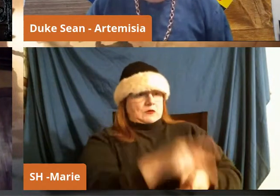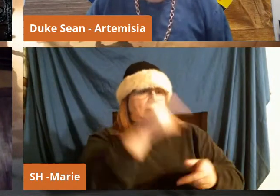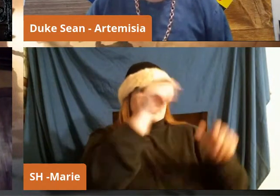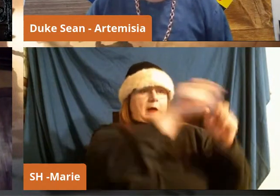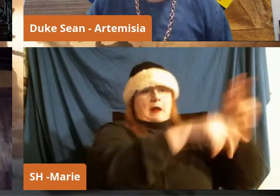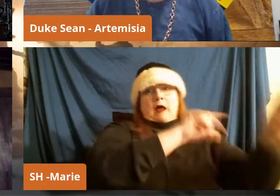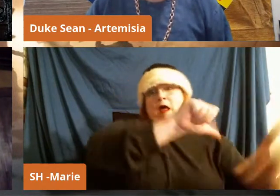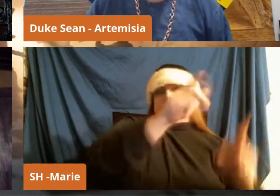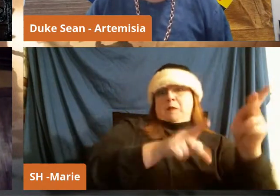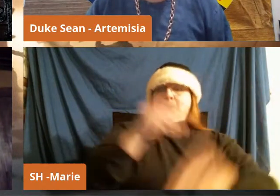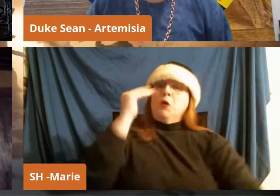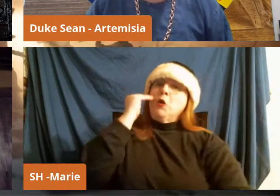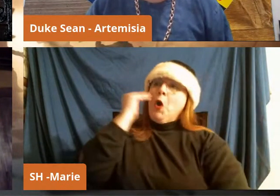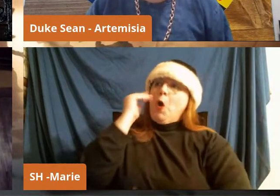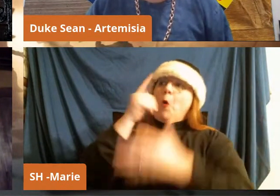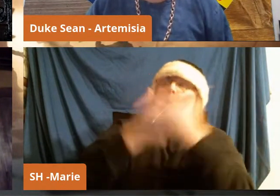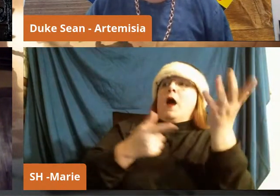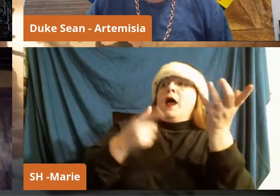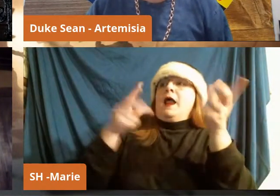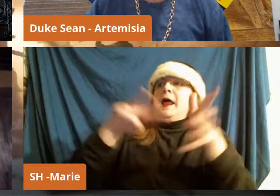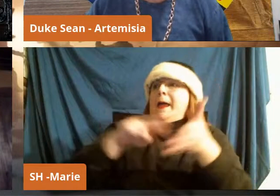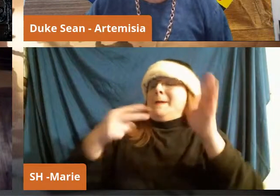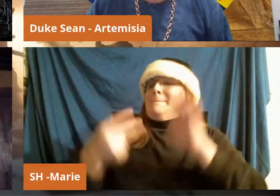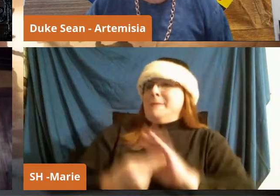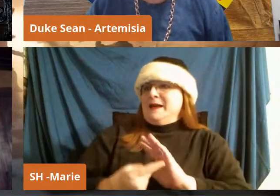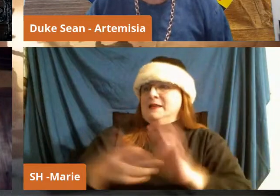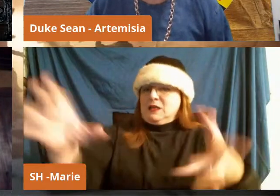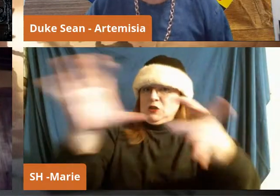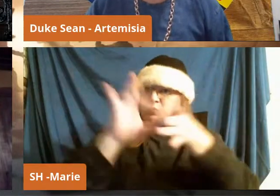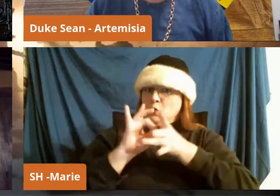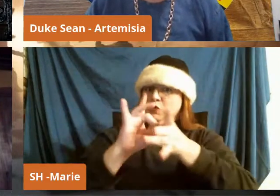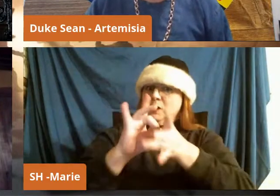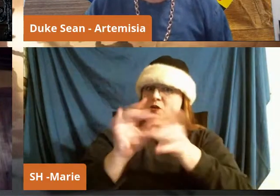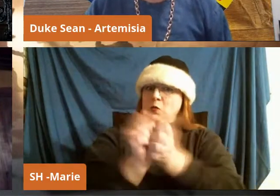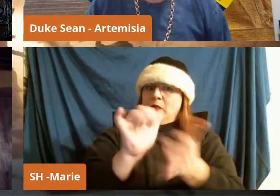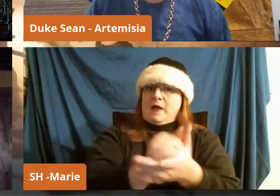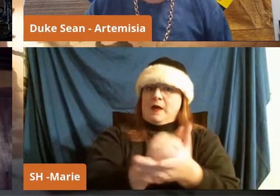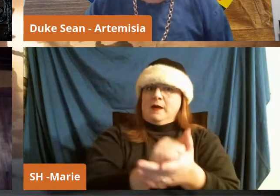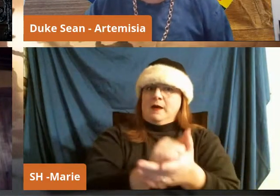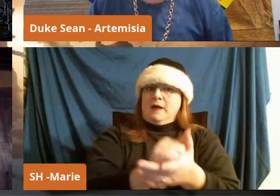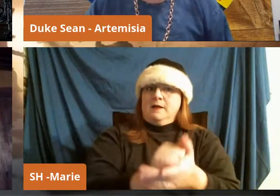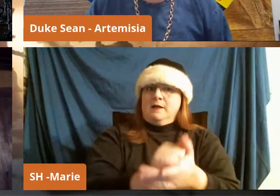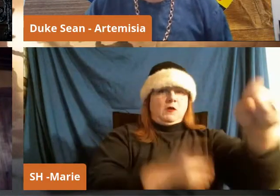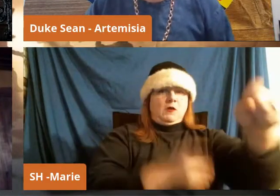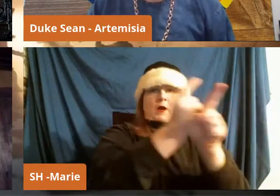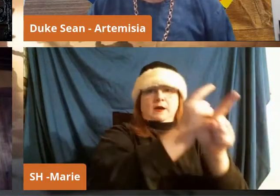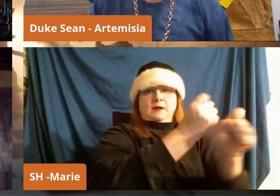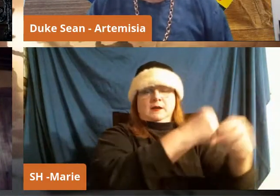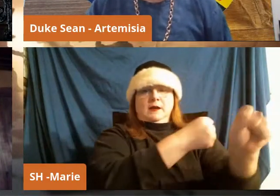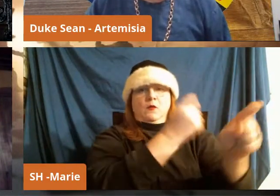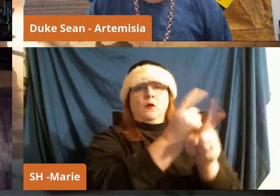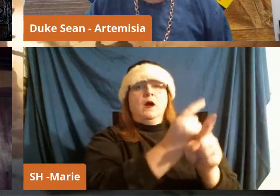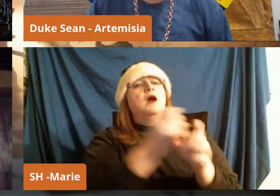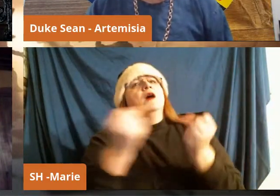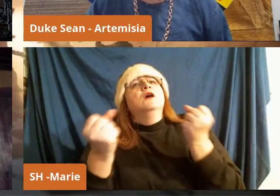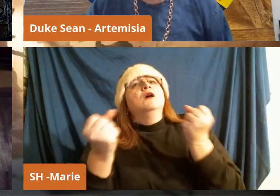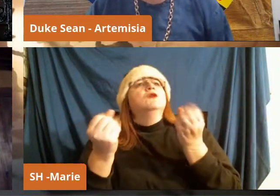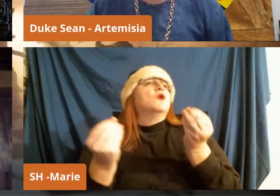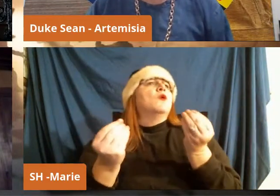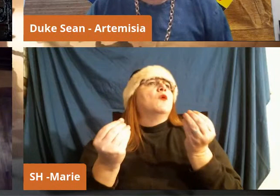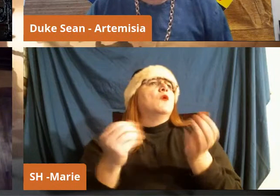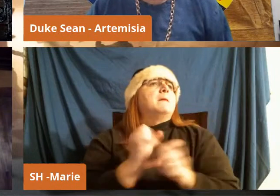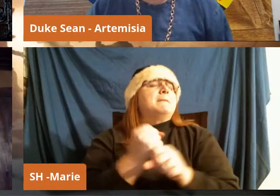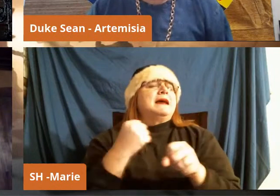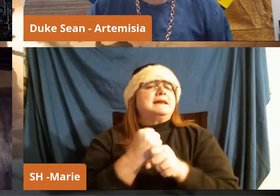know that has a certain association with it. Right. Yeah. So which brings